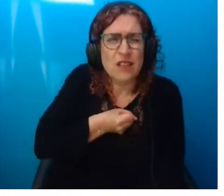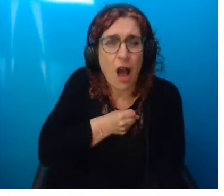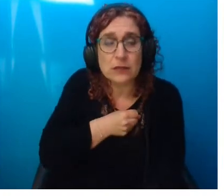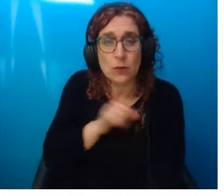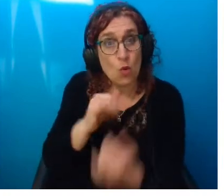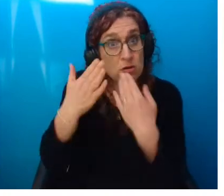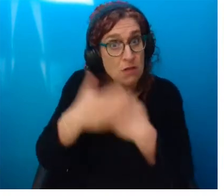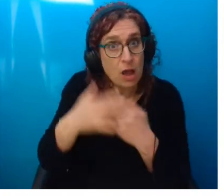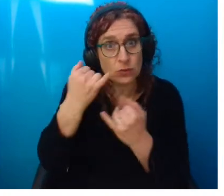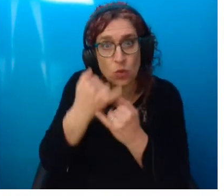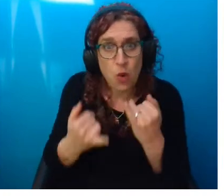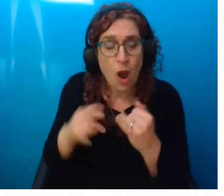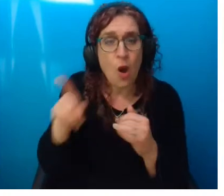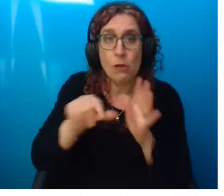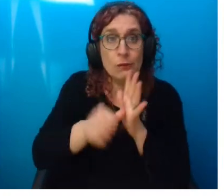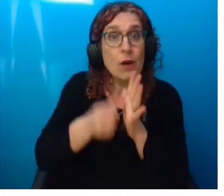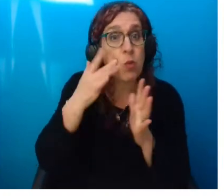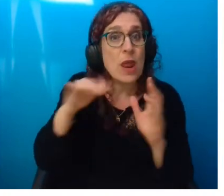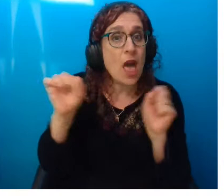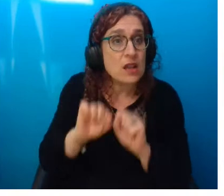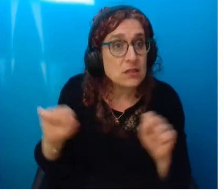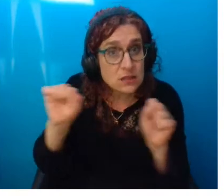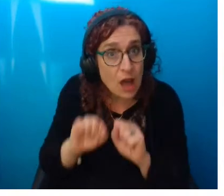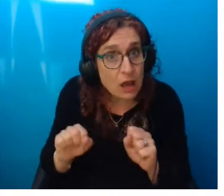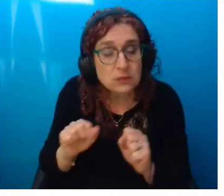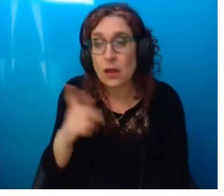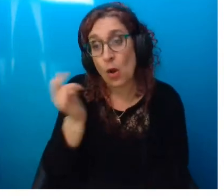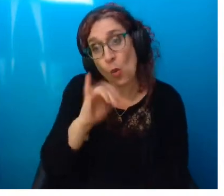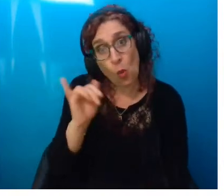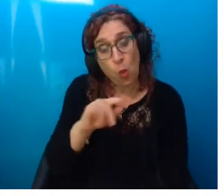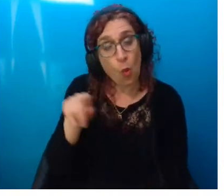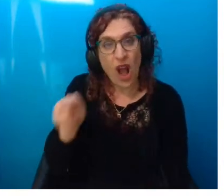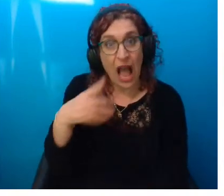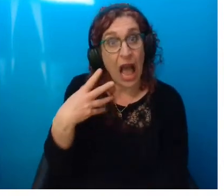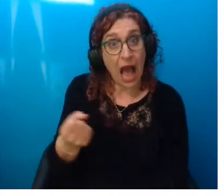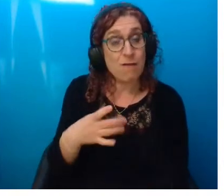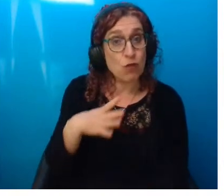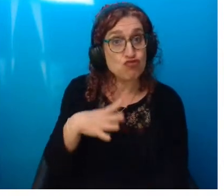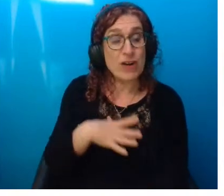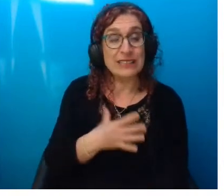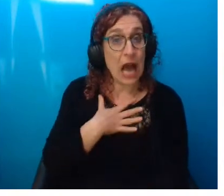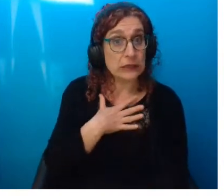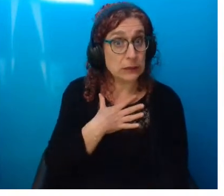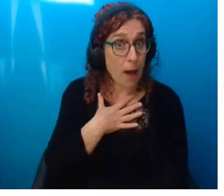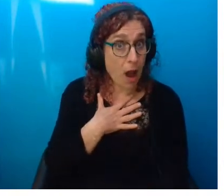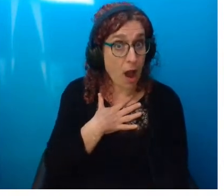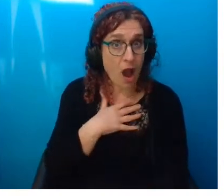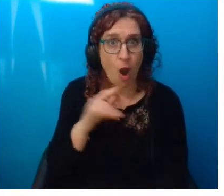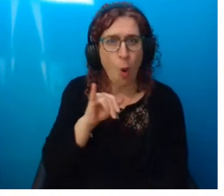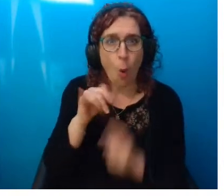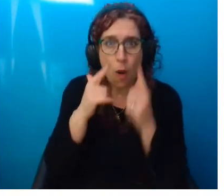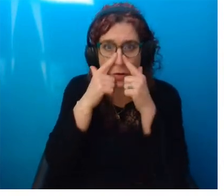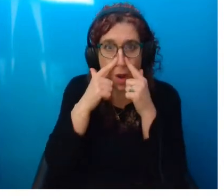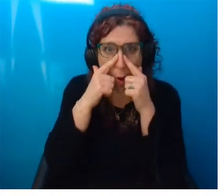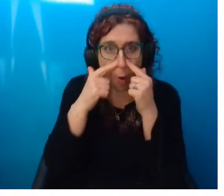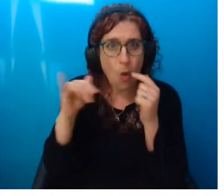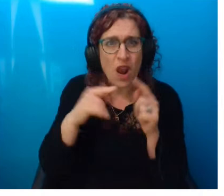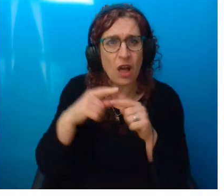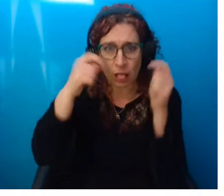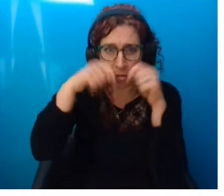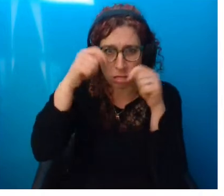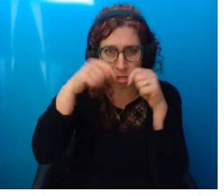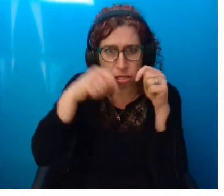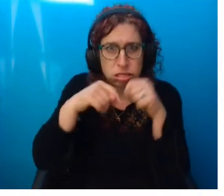symptoms, exercise symptoms, or if they come with asthmatic symptoms, whether they have any symptoms in their nose in terms of running,